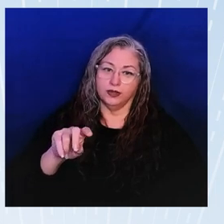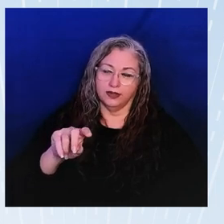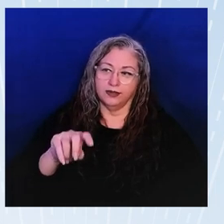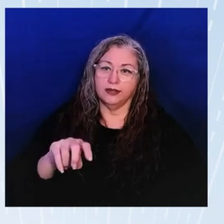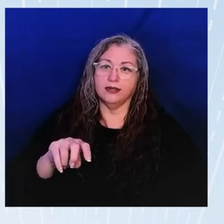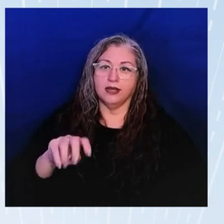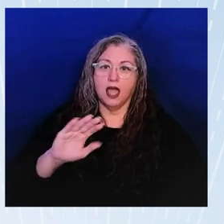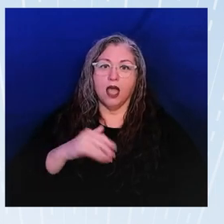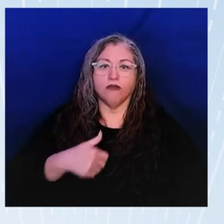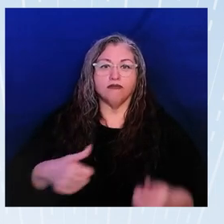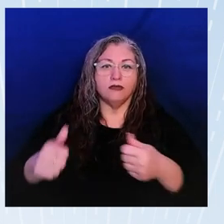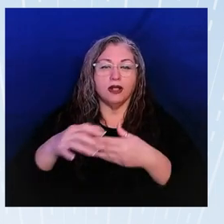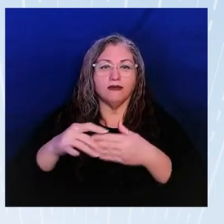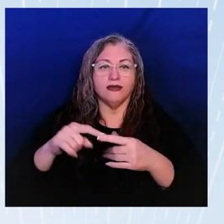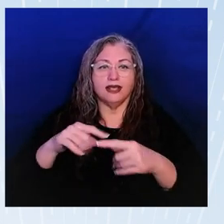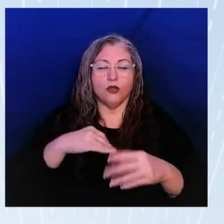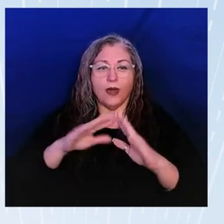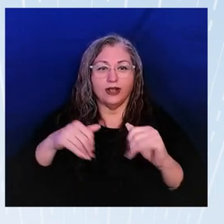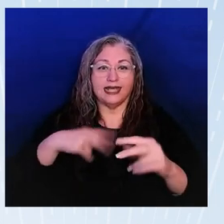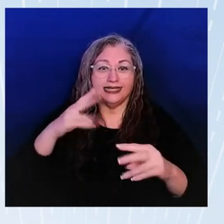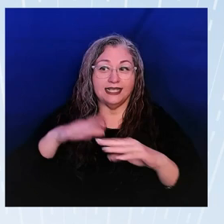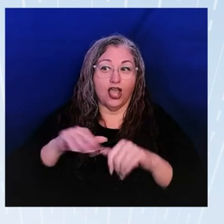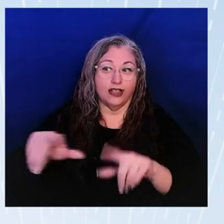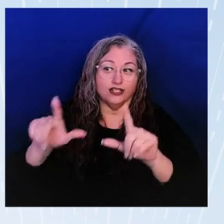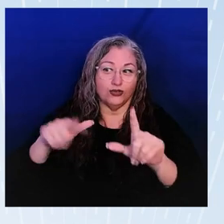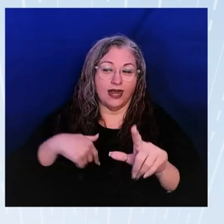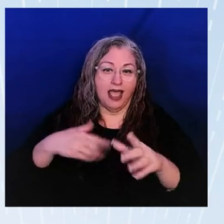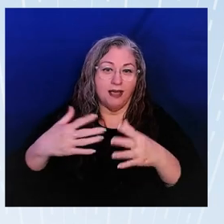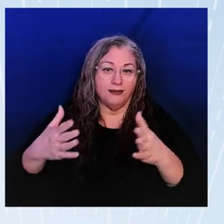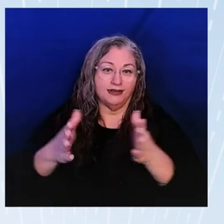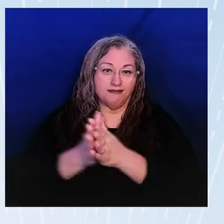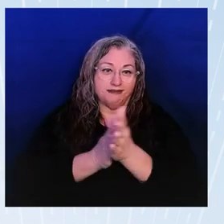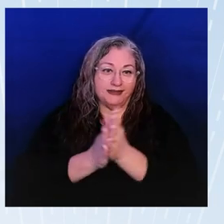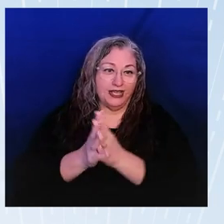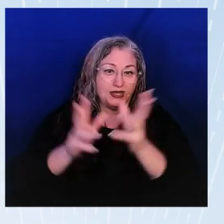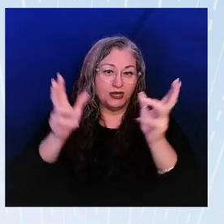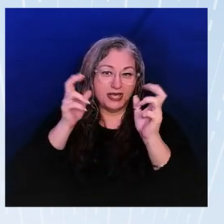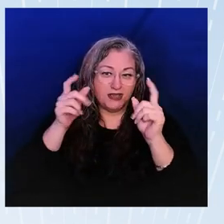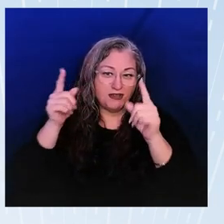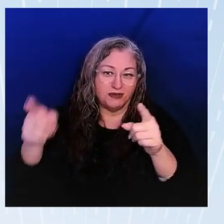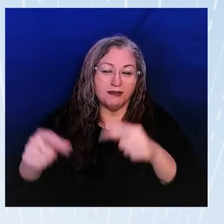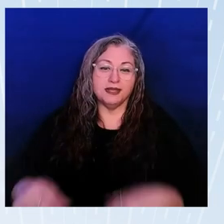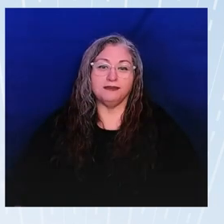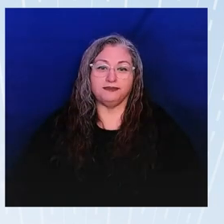who I see on screen and I am eager to hear from.